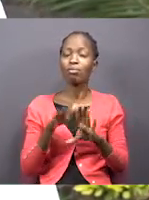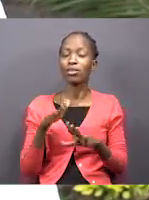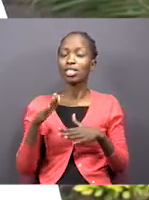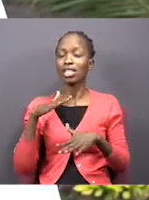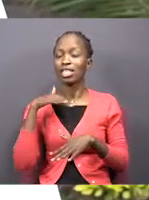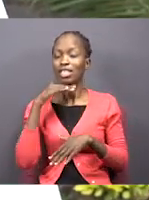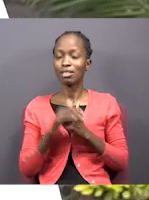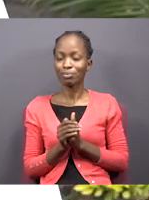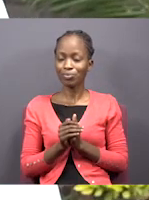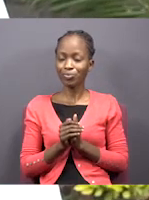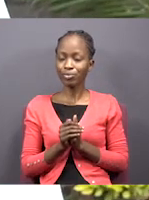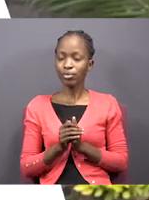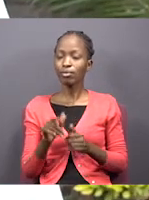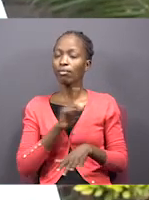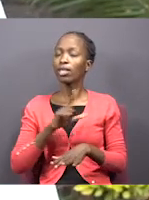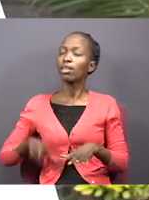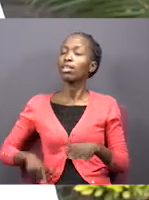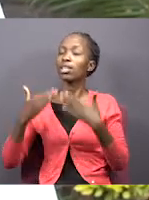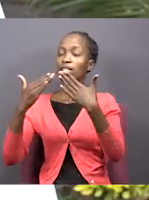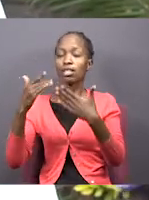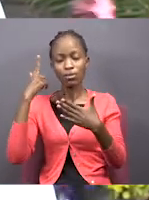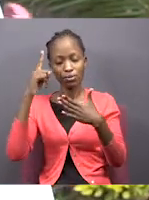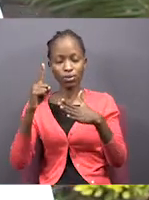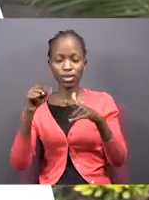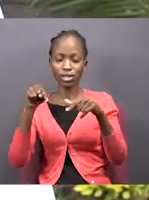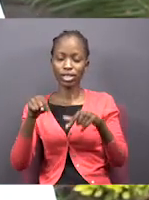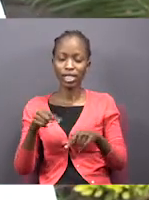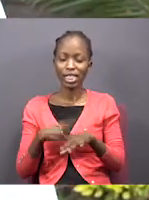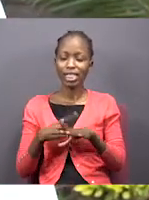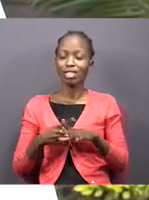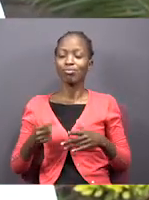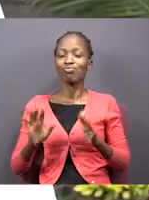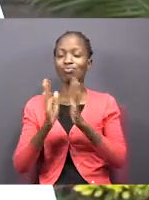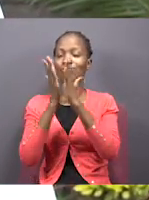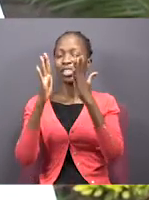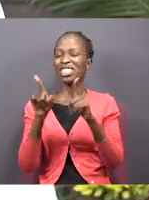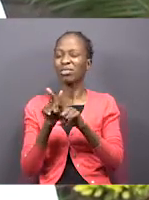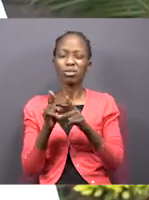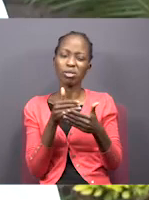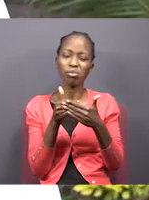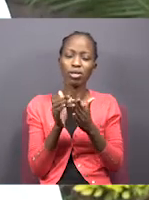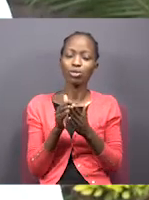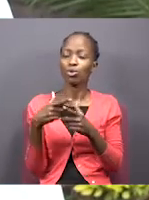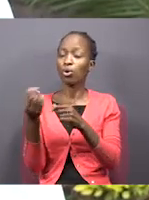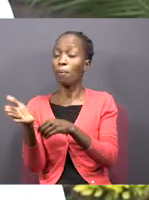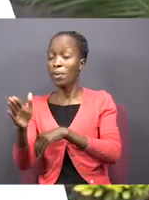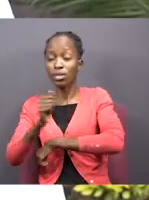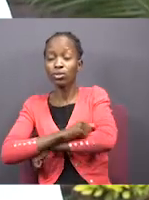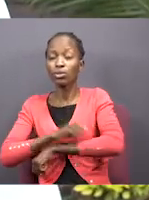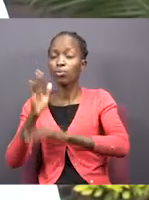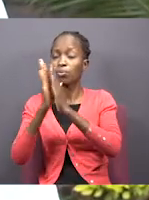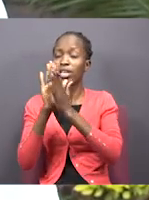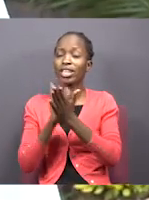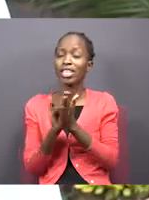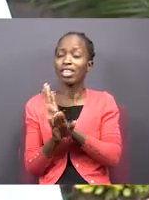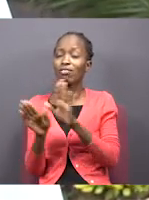O Lord. And O Lord, thank you for this holy day, O Lord. Even as we're about to go back to open school, O Lord, I